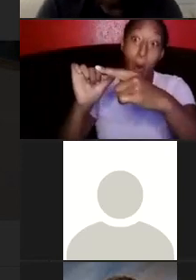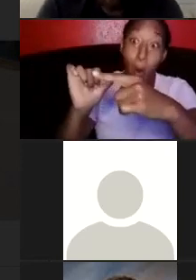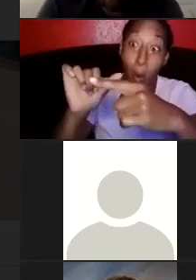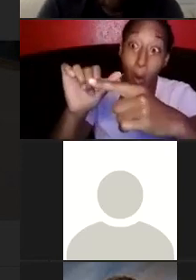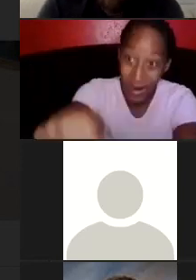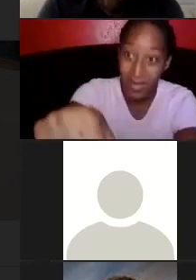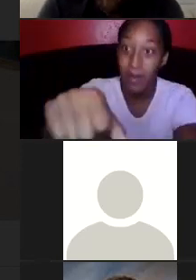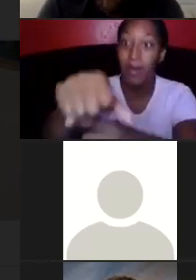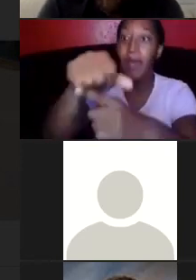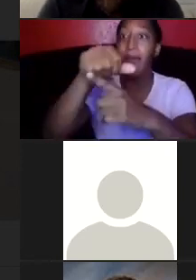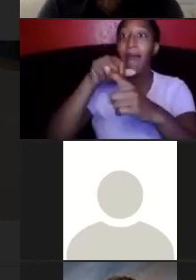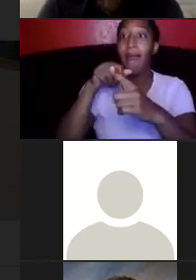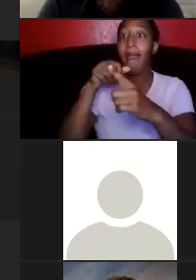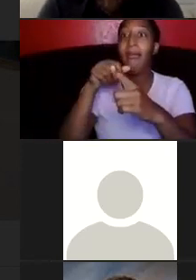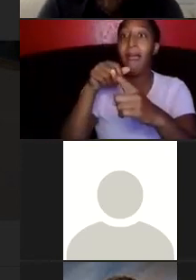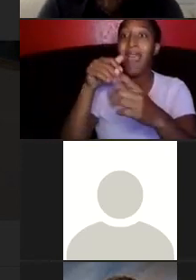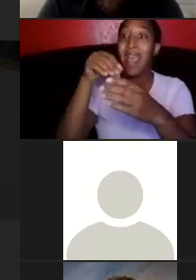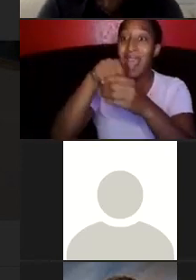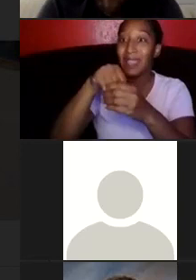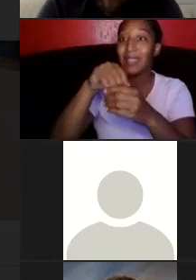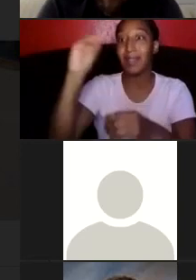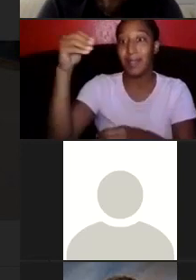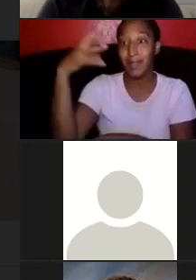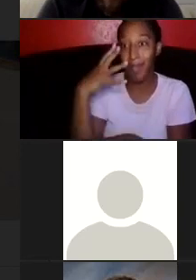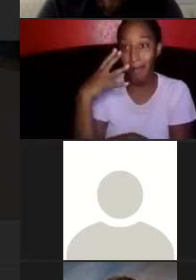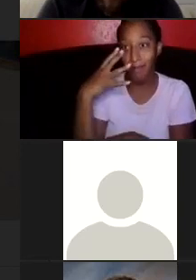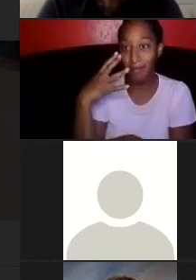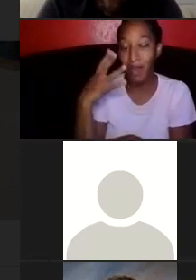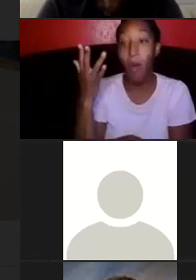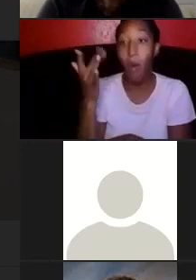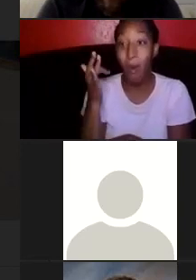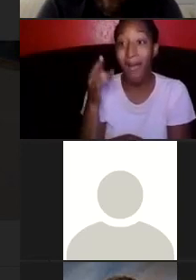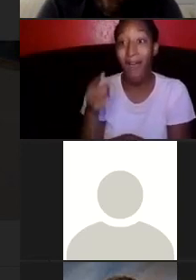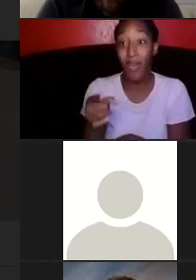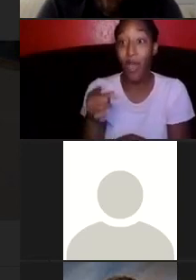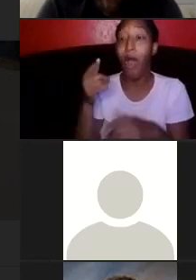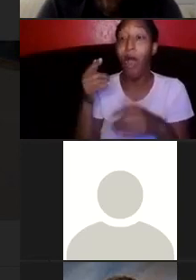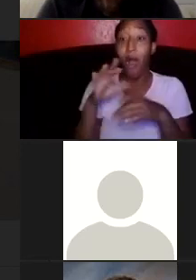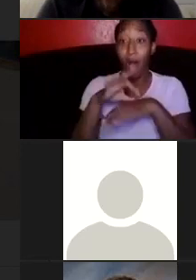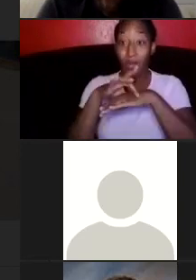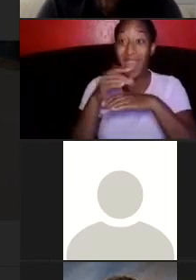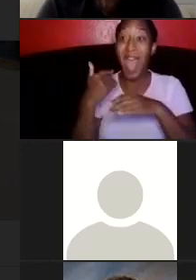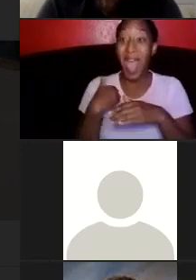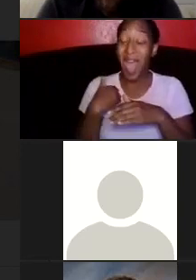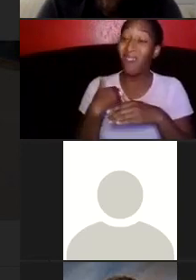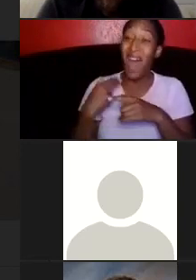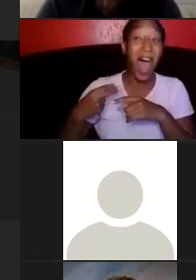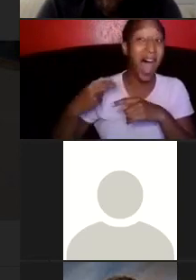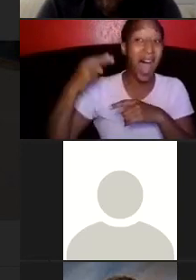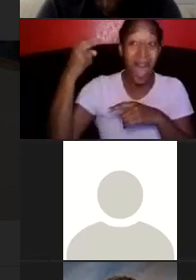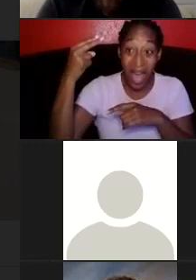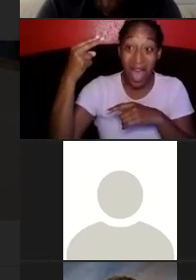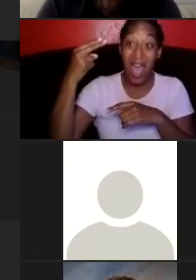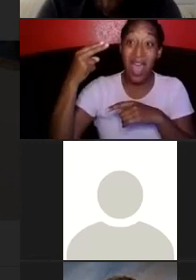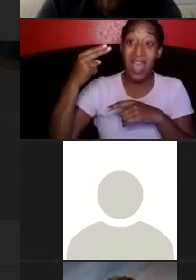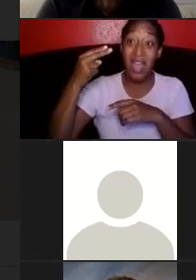Because the Earth is experiencing an extremely high centripetal acceleration, but it also has an